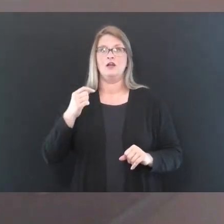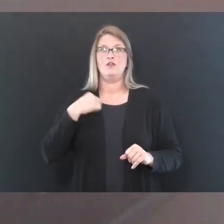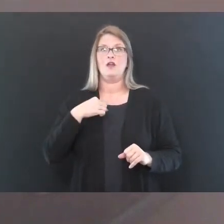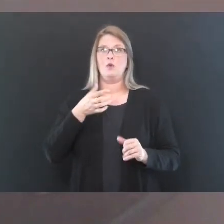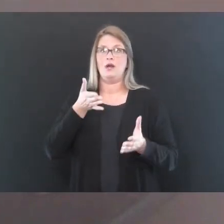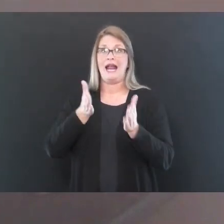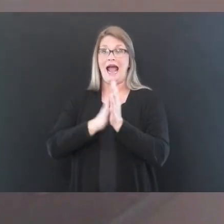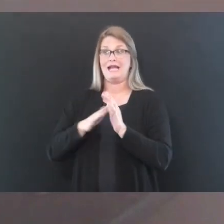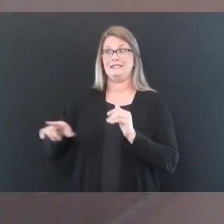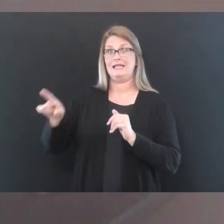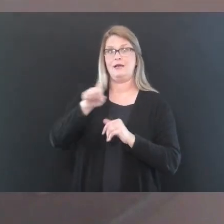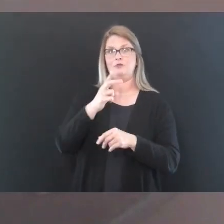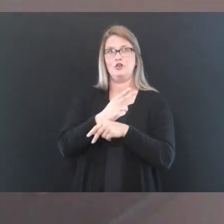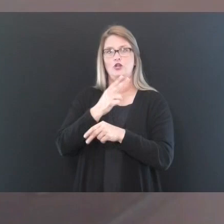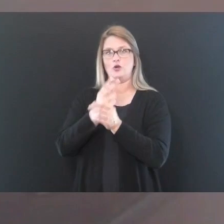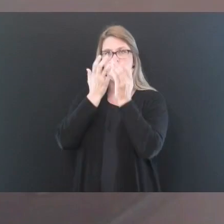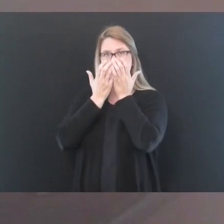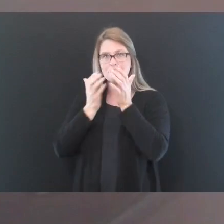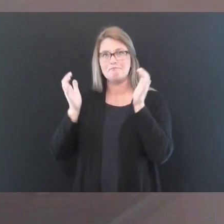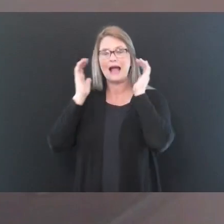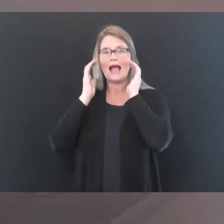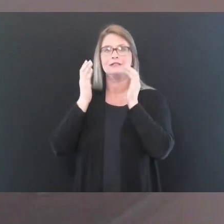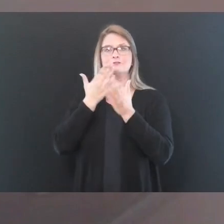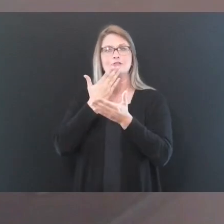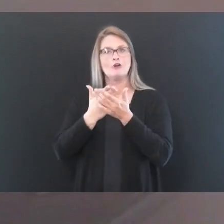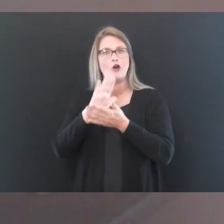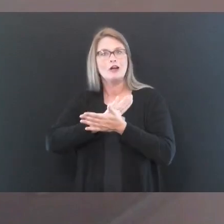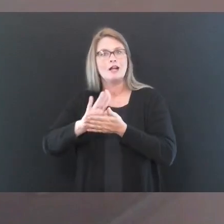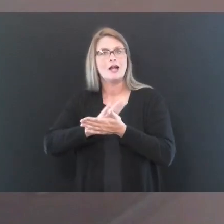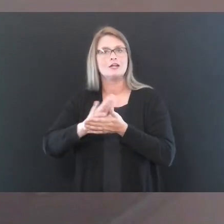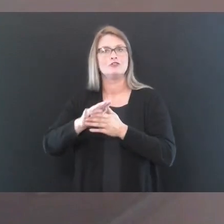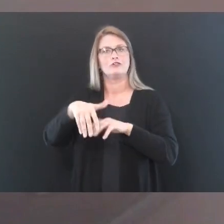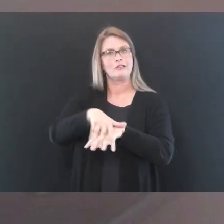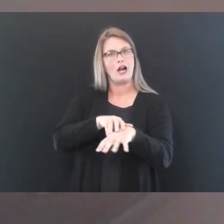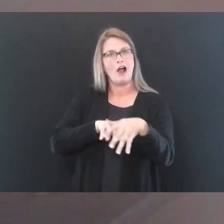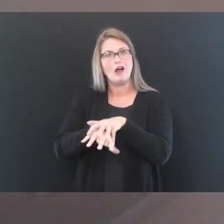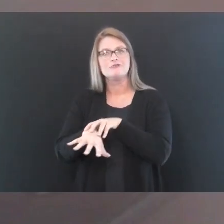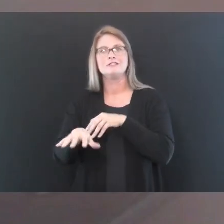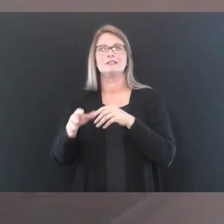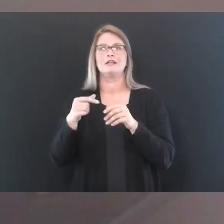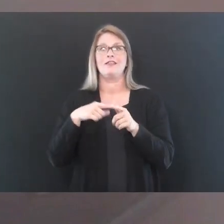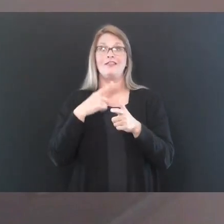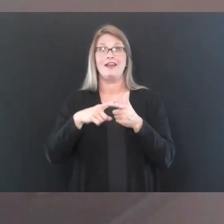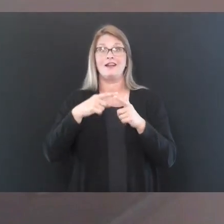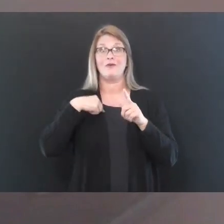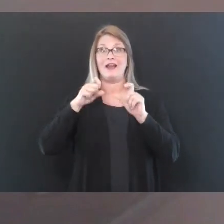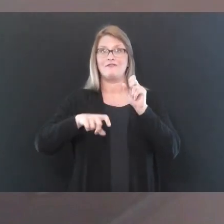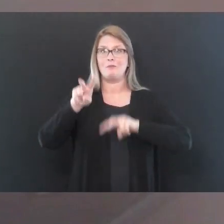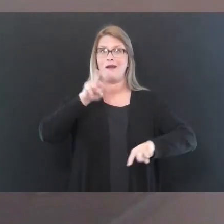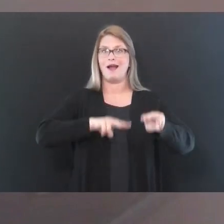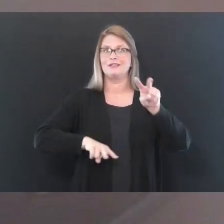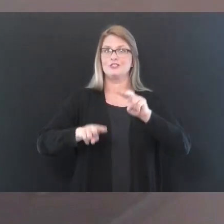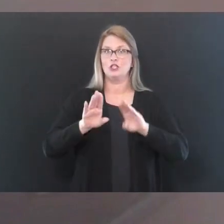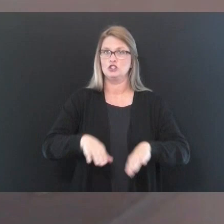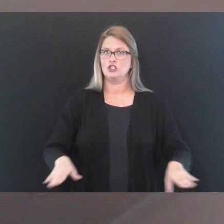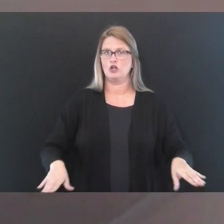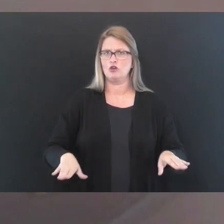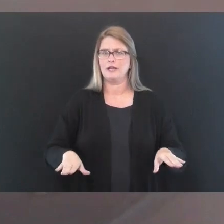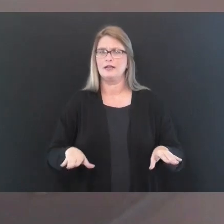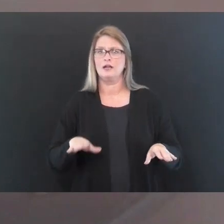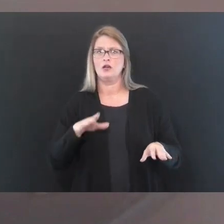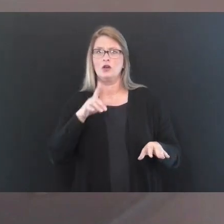use masks and good hand hygiene and gloves potentially. And we would then have to monitor, the children